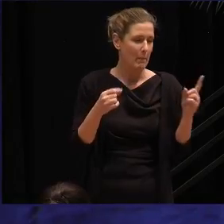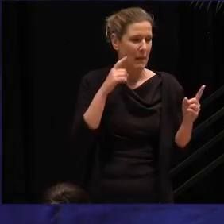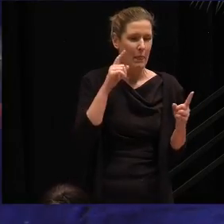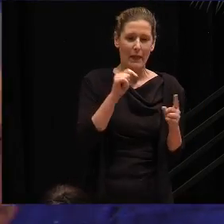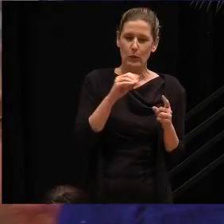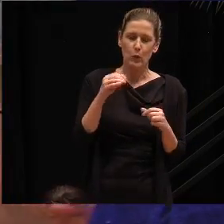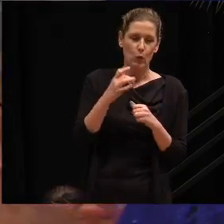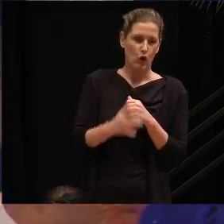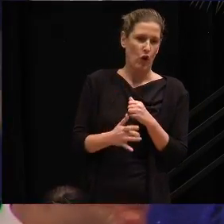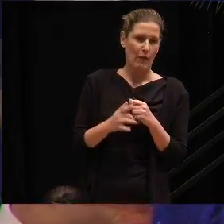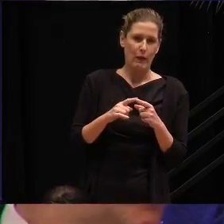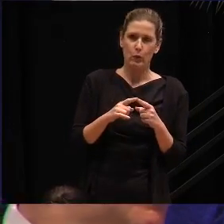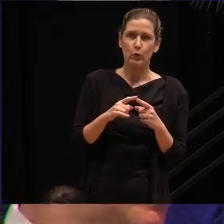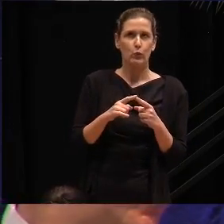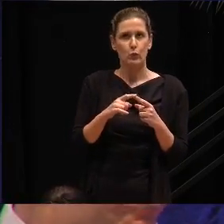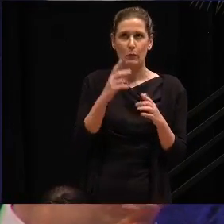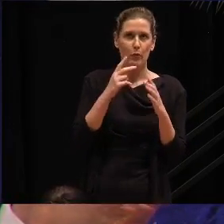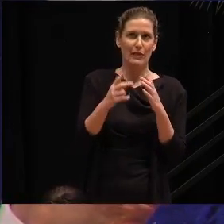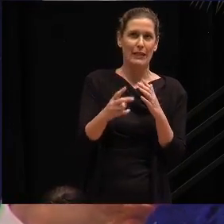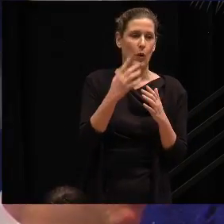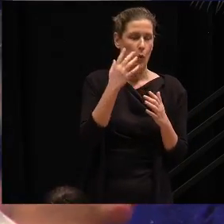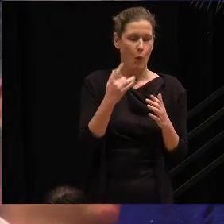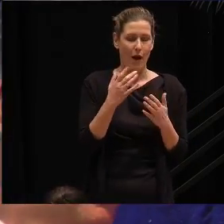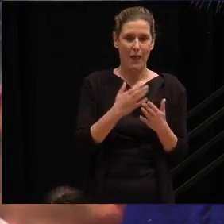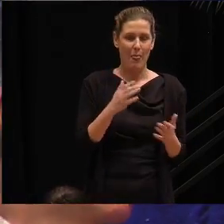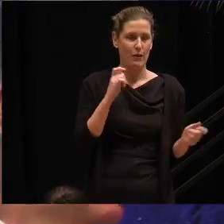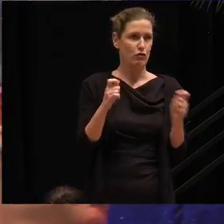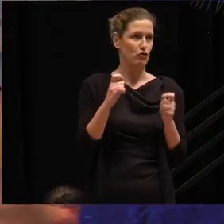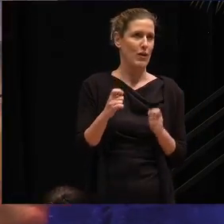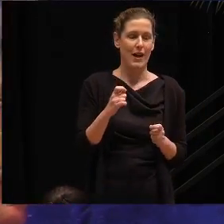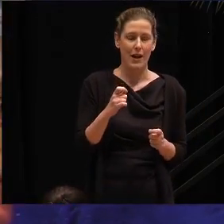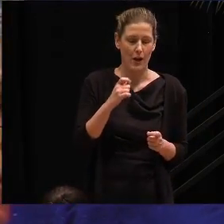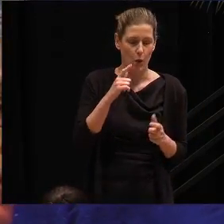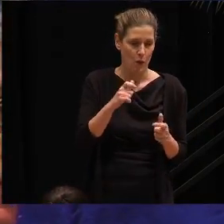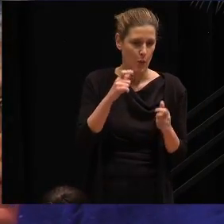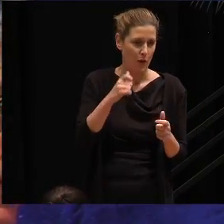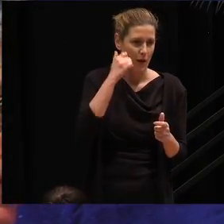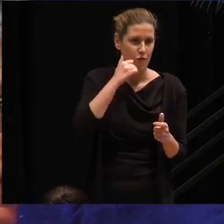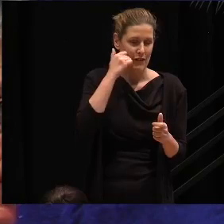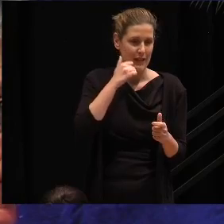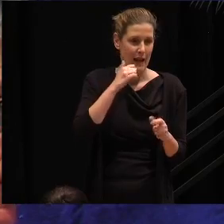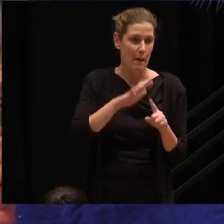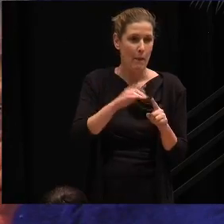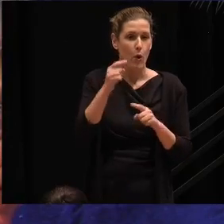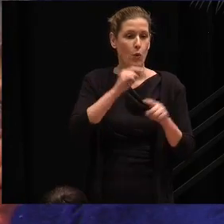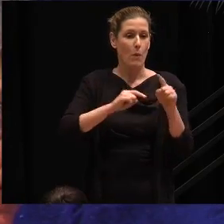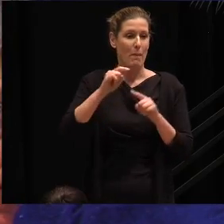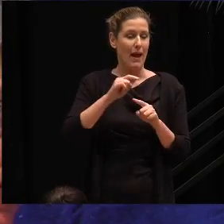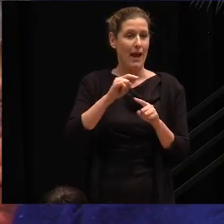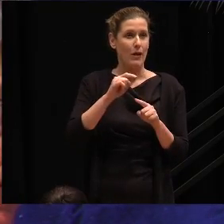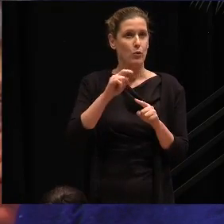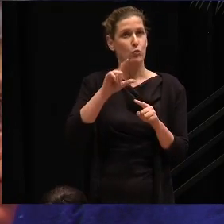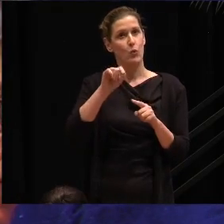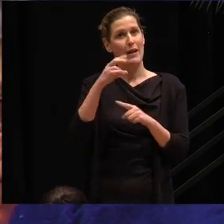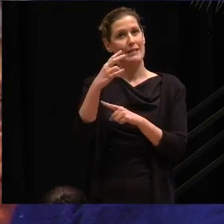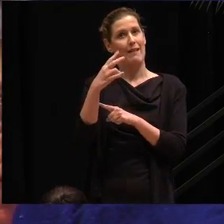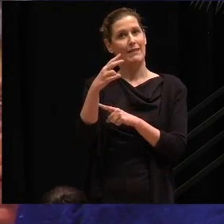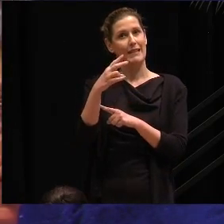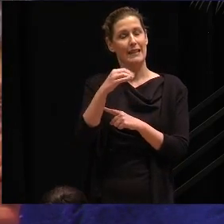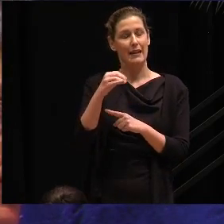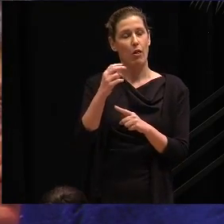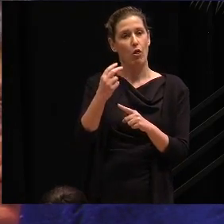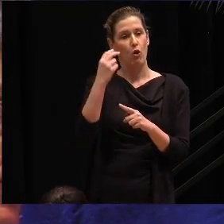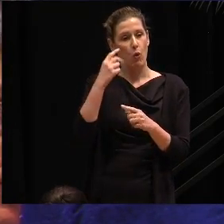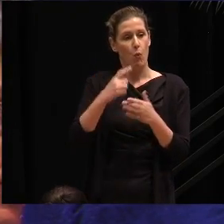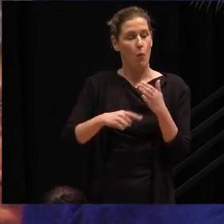to call it right now because things are rapidly changing. But to go back to the year in review and we look at what Trump has been